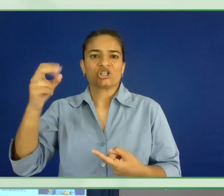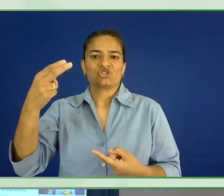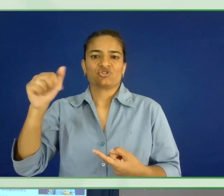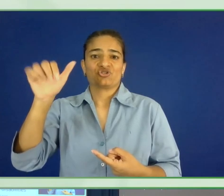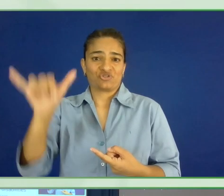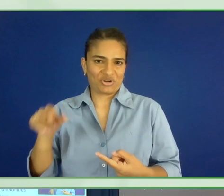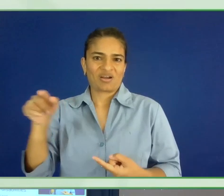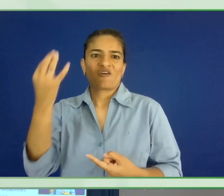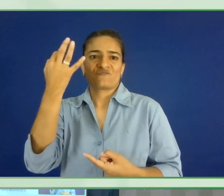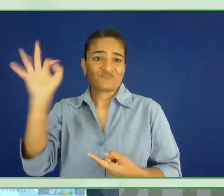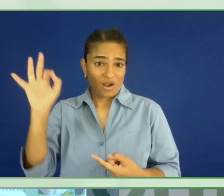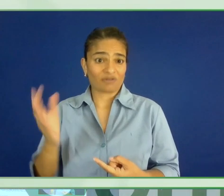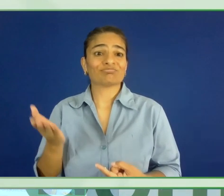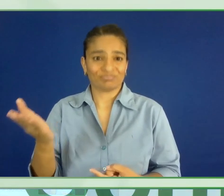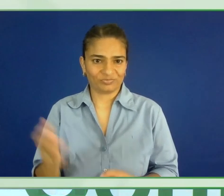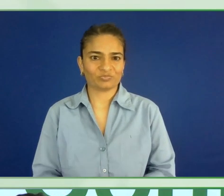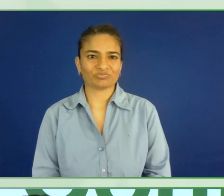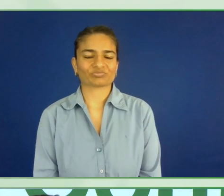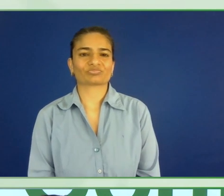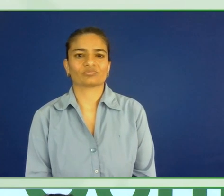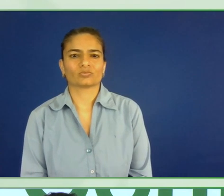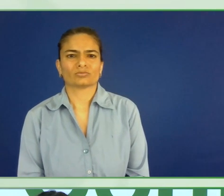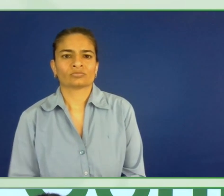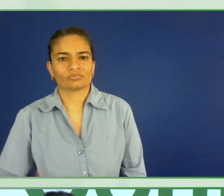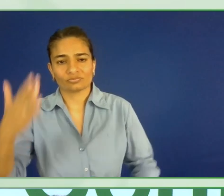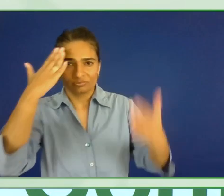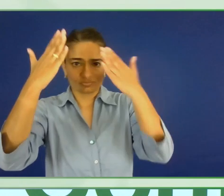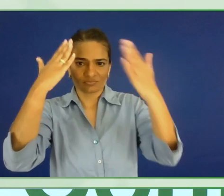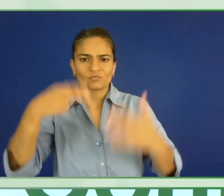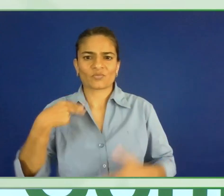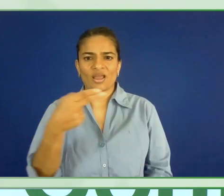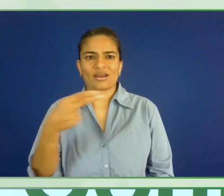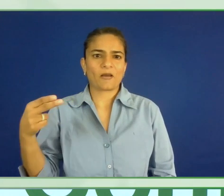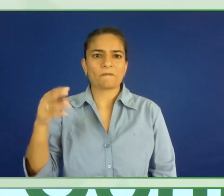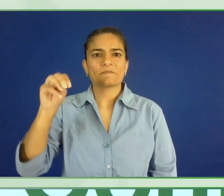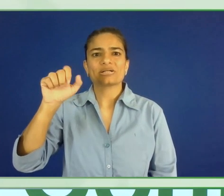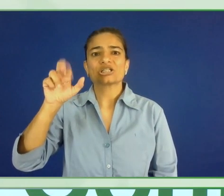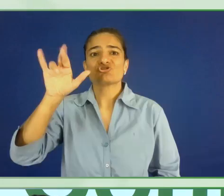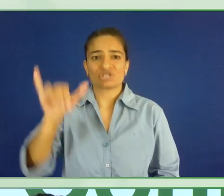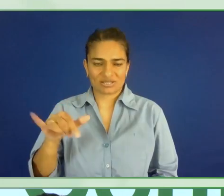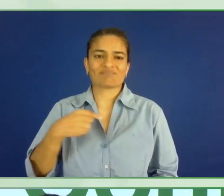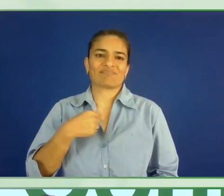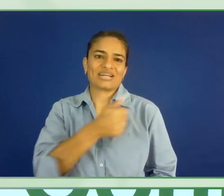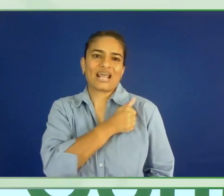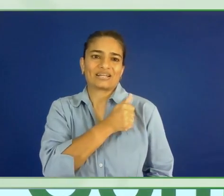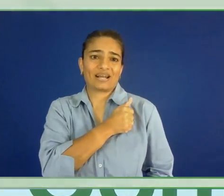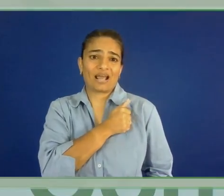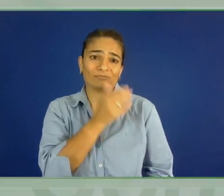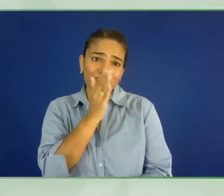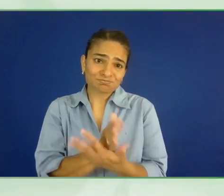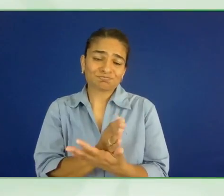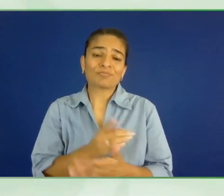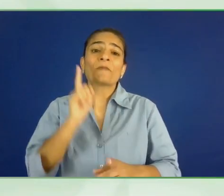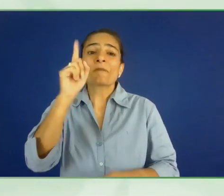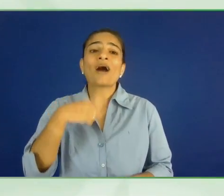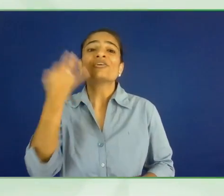Hello, my name is Mary Beshai. I'm actually from Canada. Canada, yes. Sorry. But I do speak French, and I live in Yes. Quebec, so